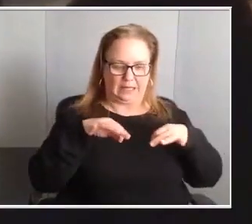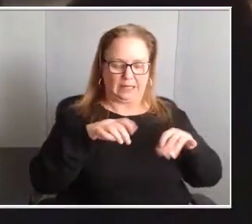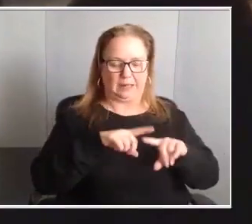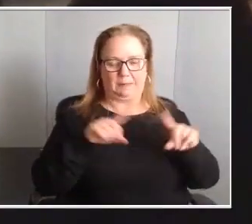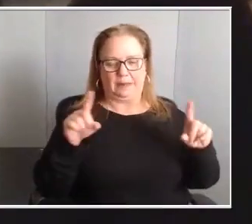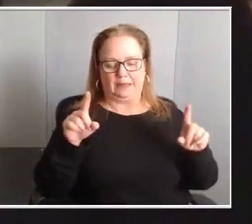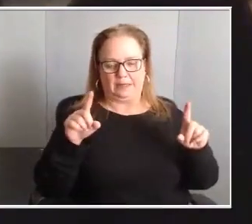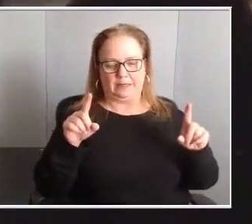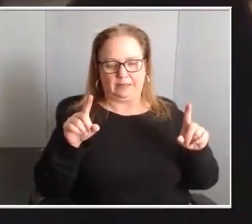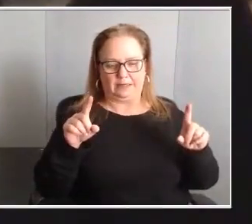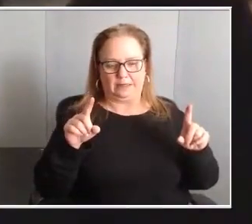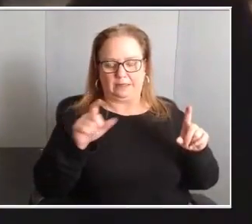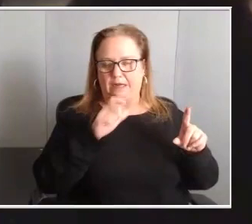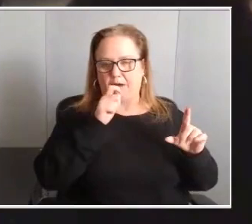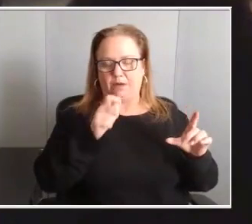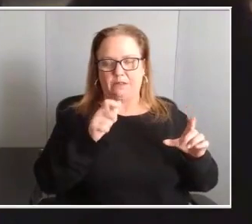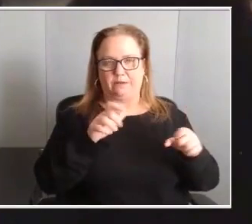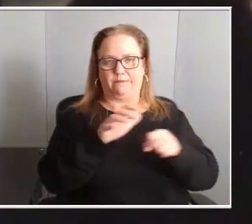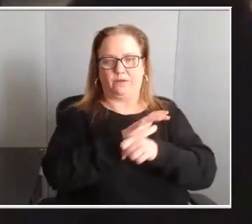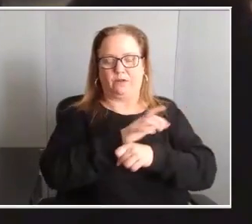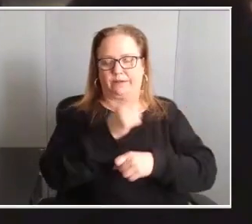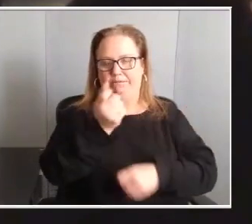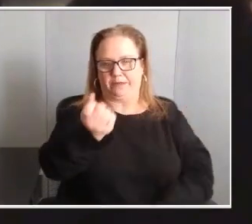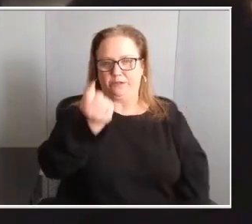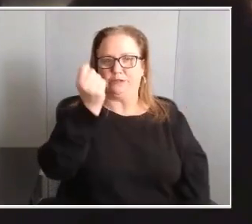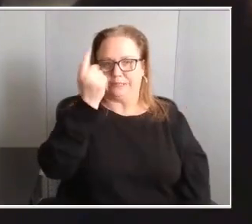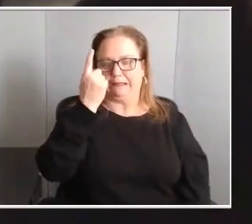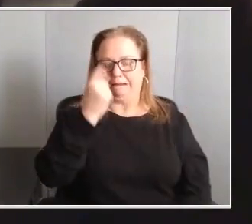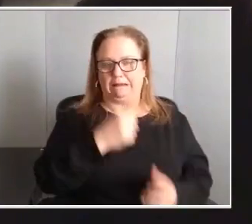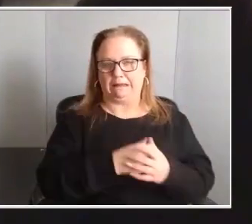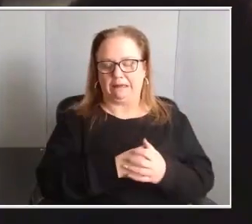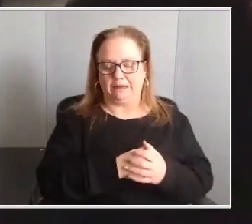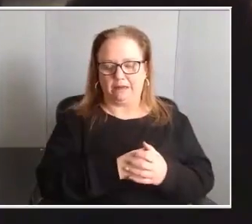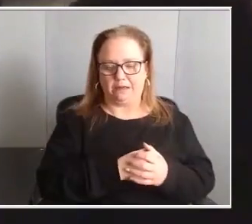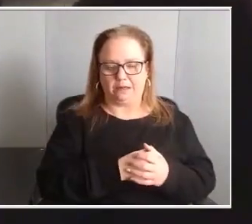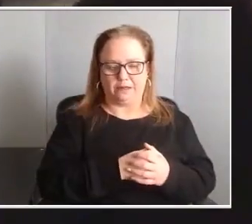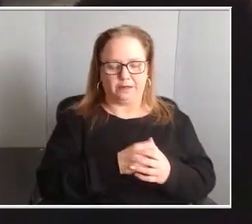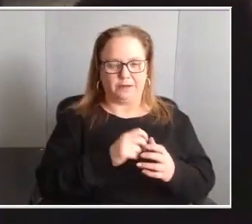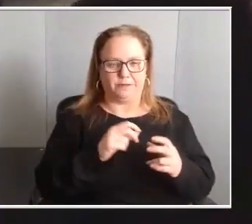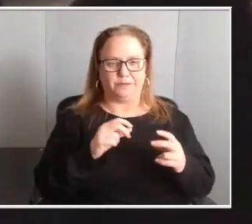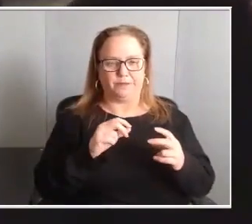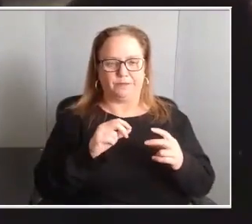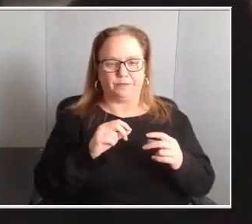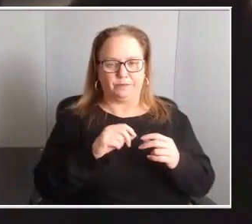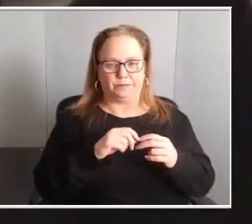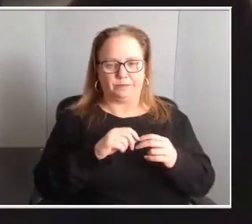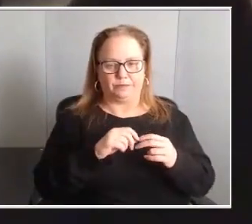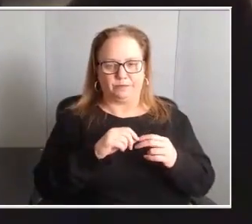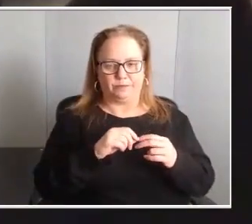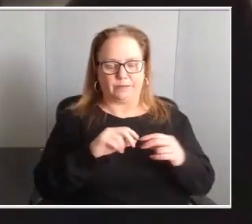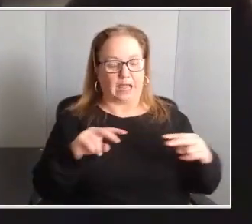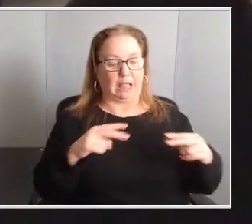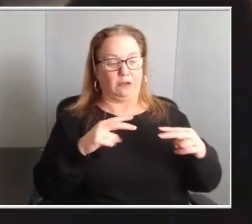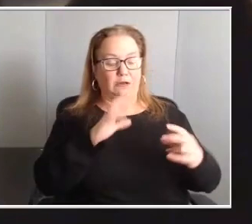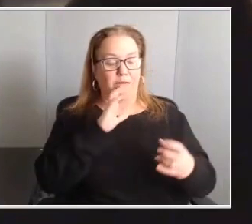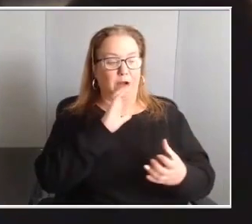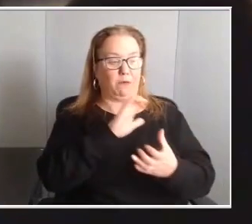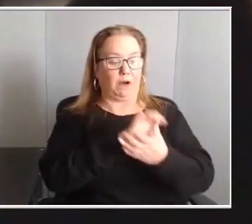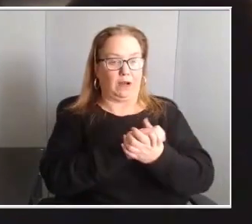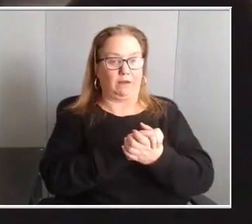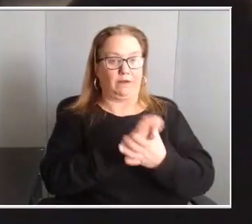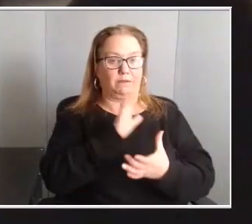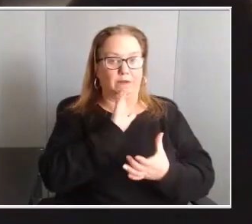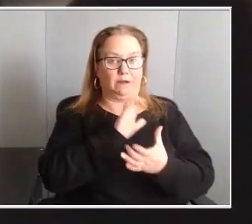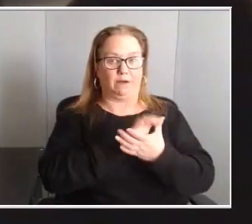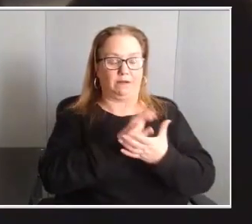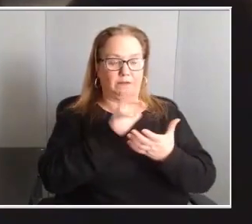but I wasn't fully comprehending. And I looked over at my wife, and she was